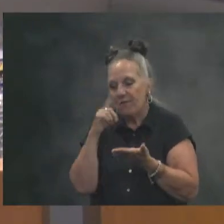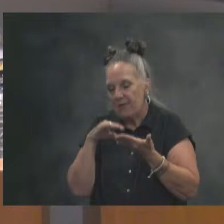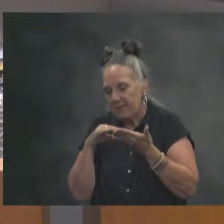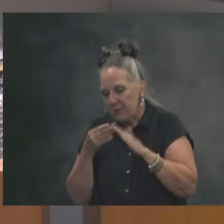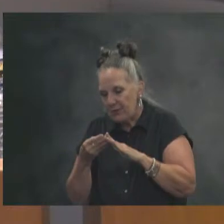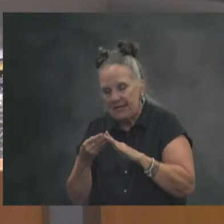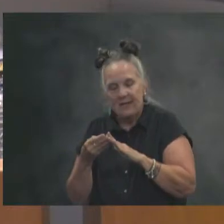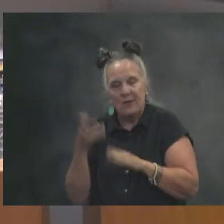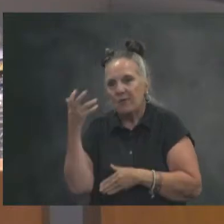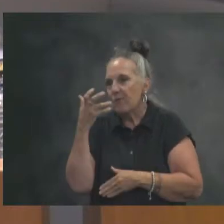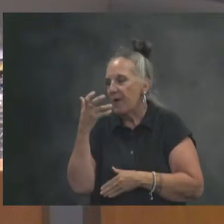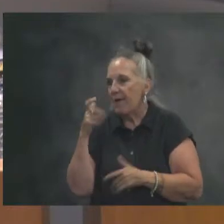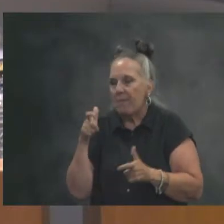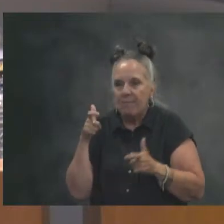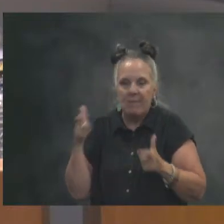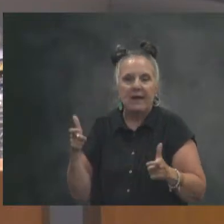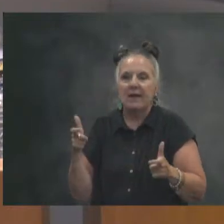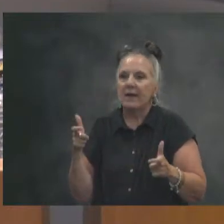community. I mean, they were big on